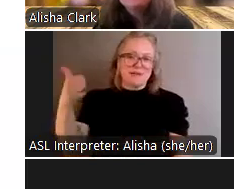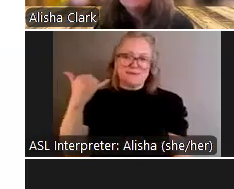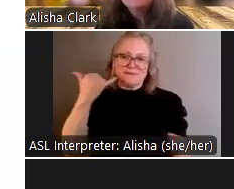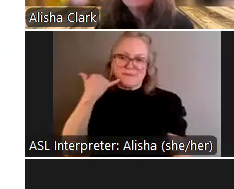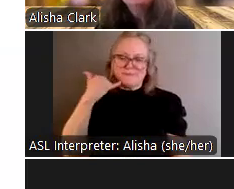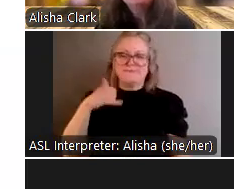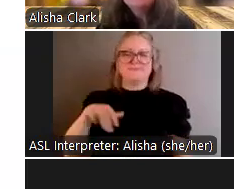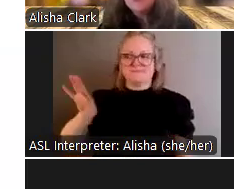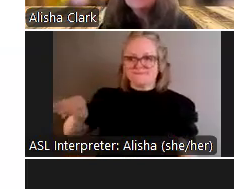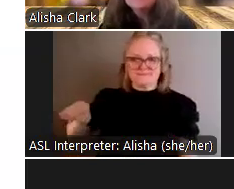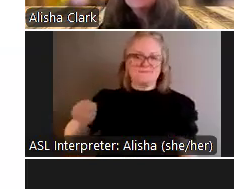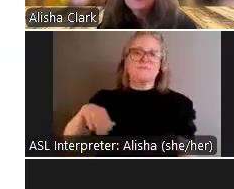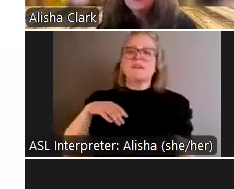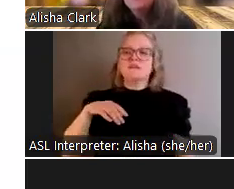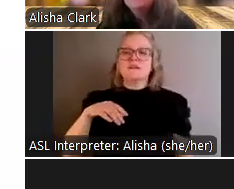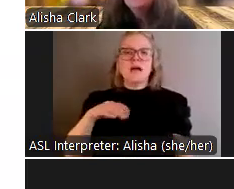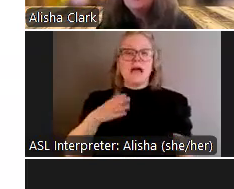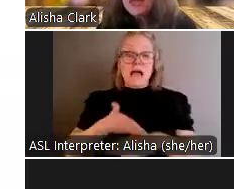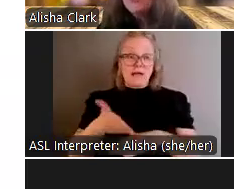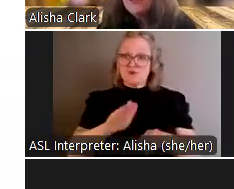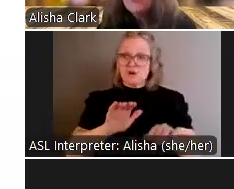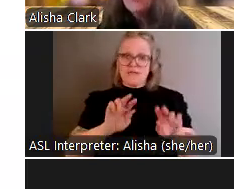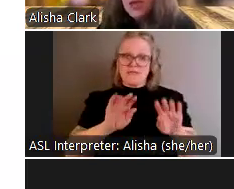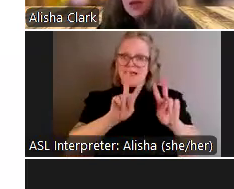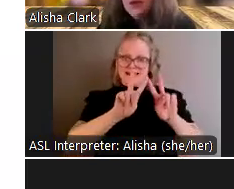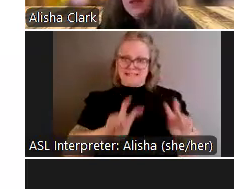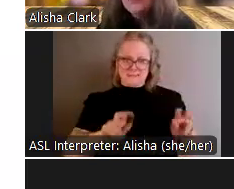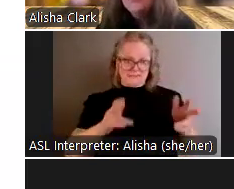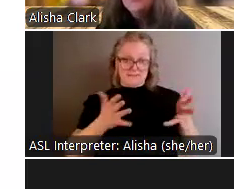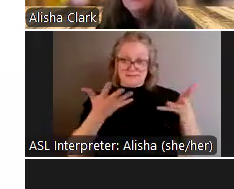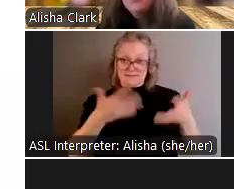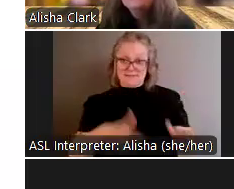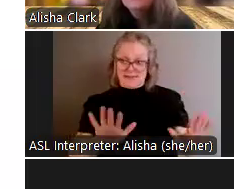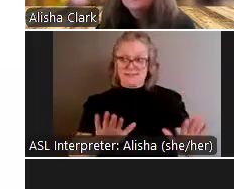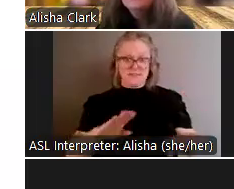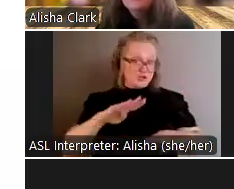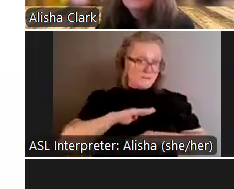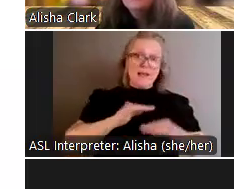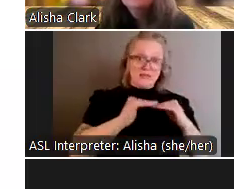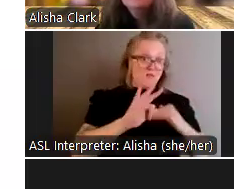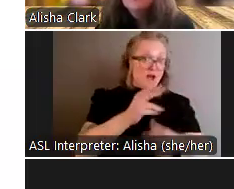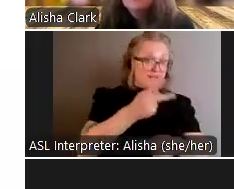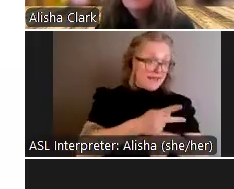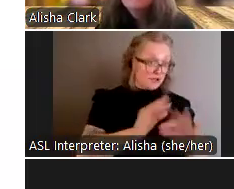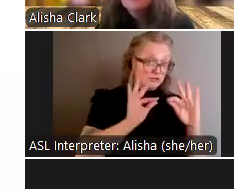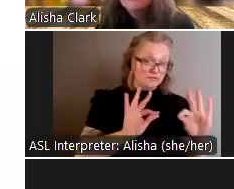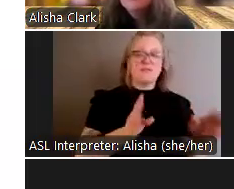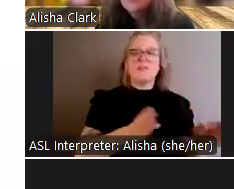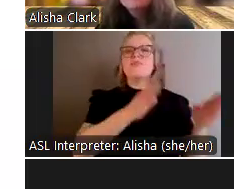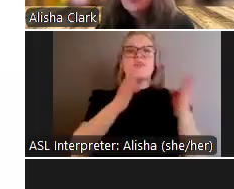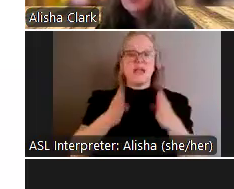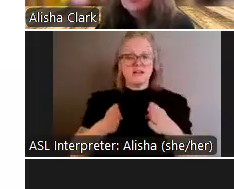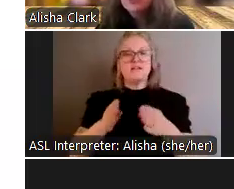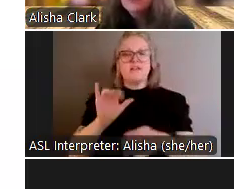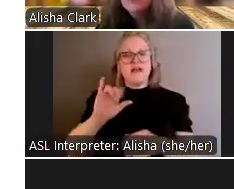the assessment is conducted and you meet level of care, then that is when you are going to work on finding a